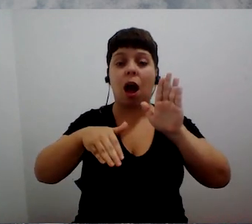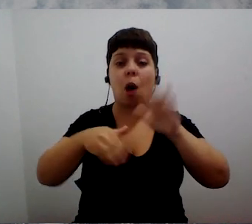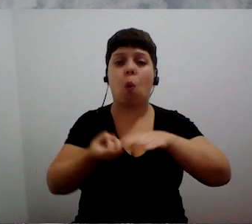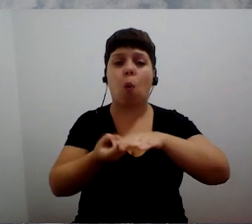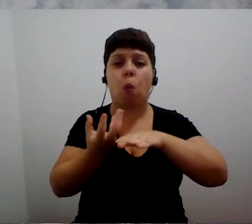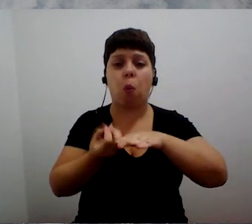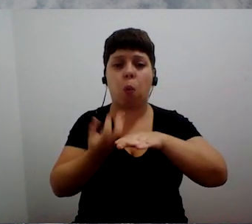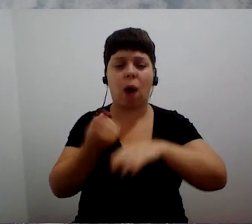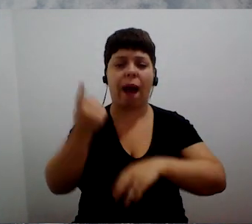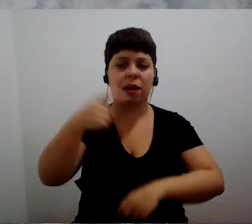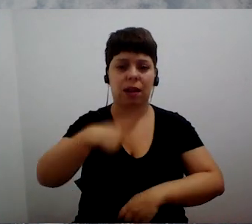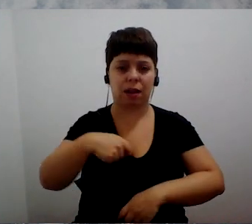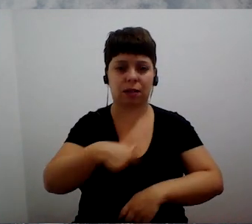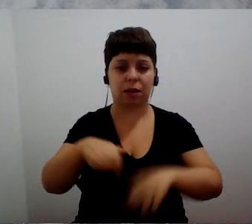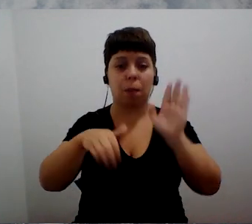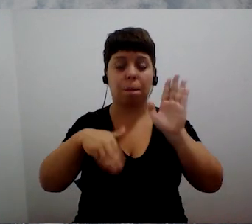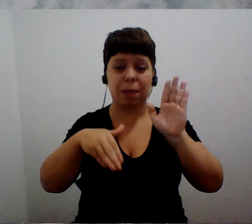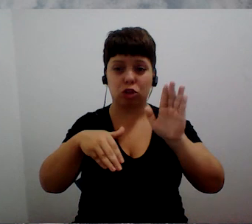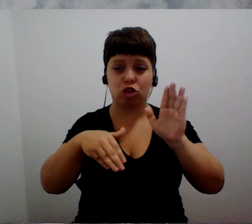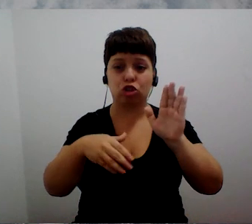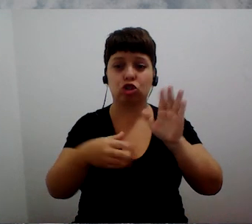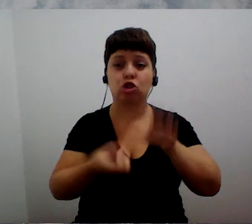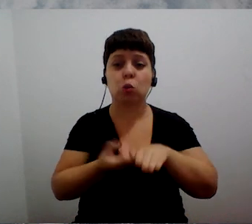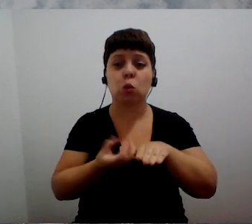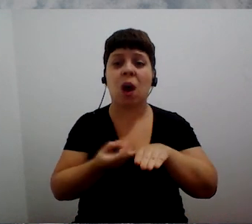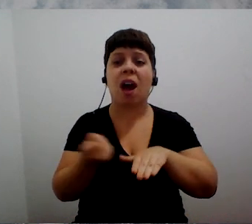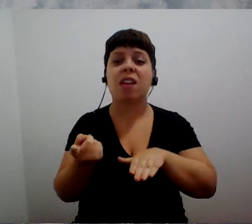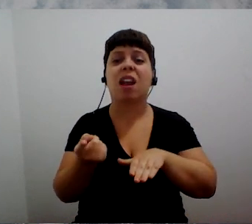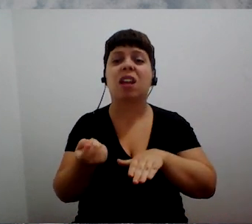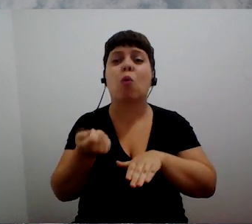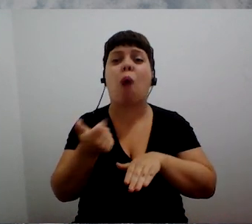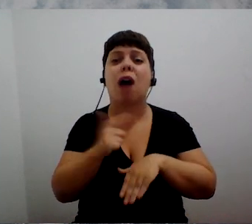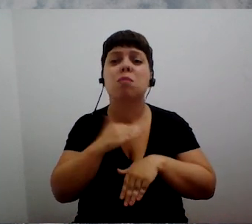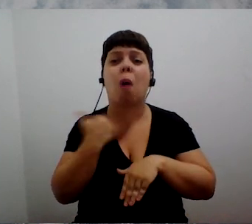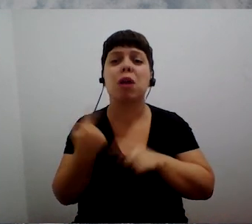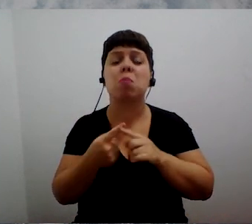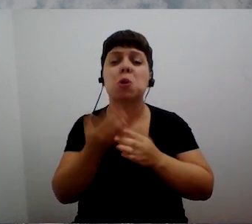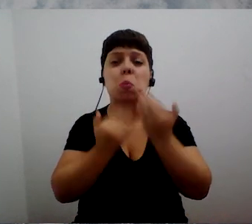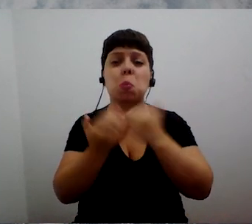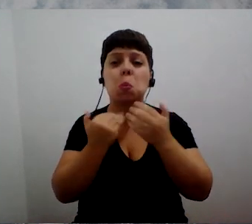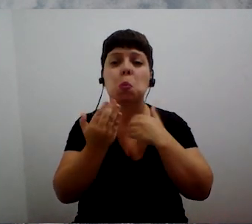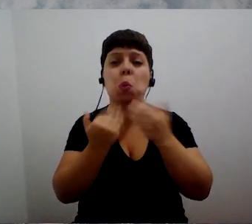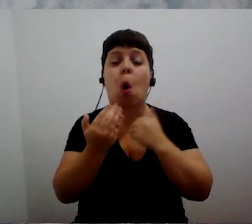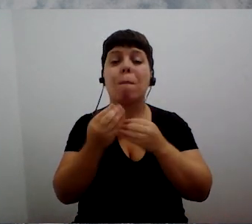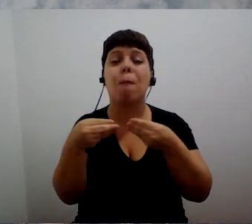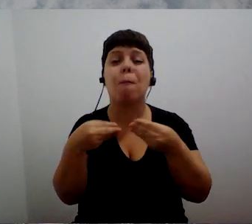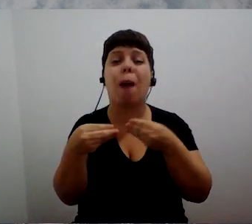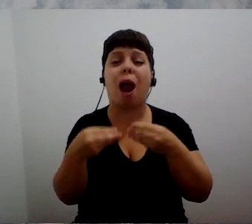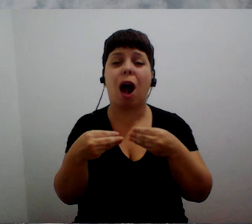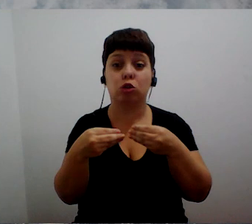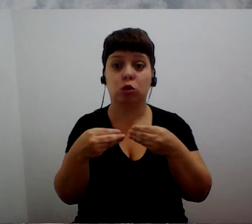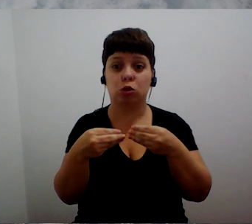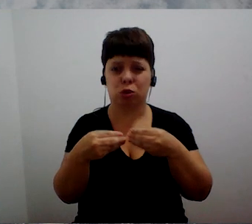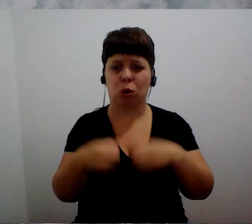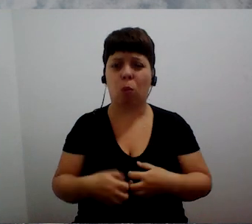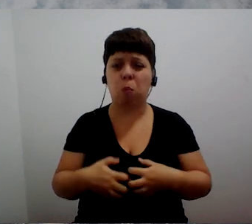when researchers found a beached whale on a beach up in the north of Norway that was dying due to a stomach